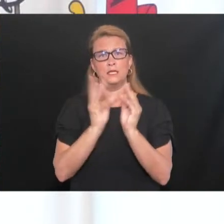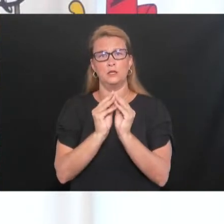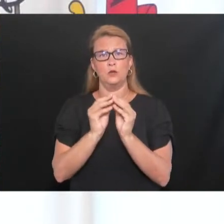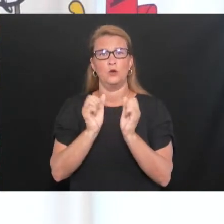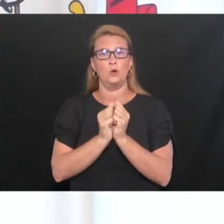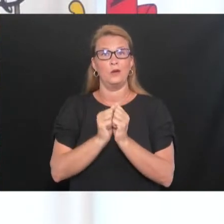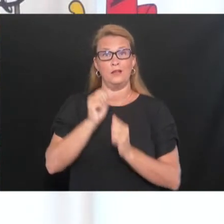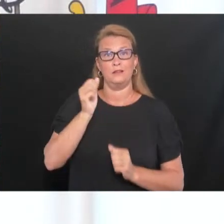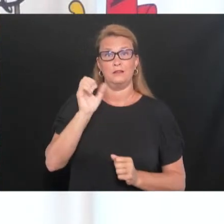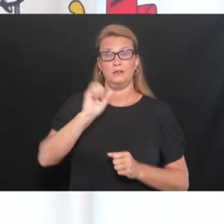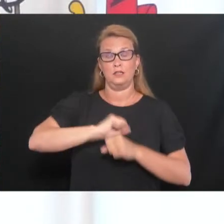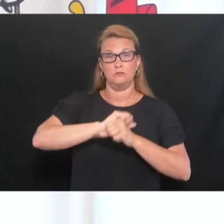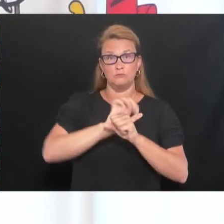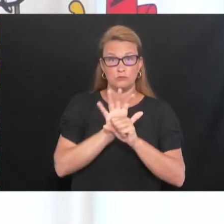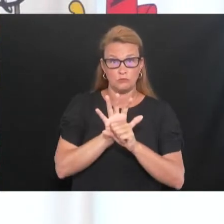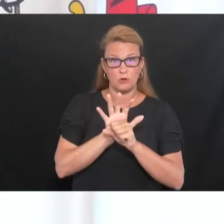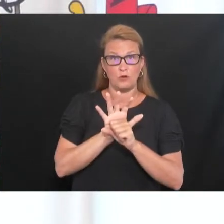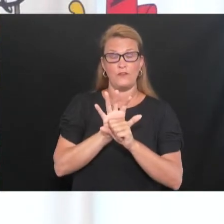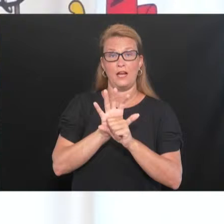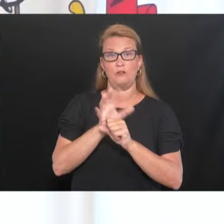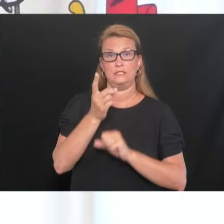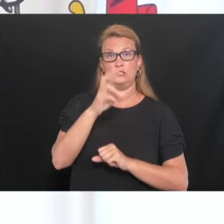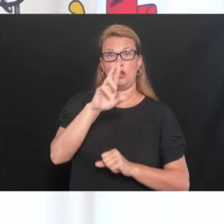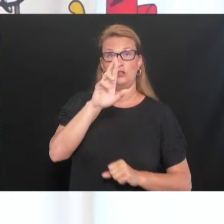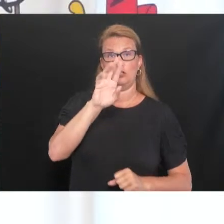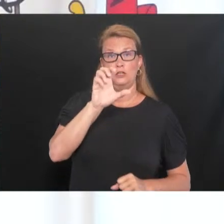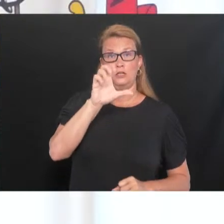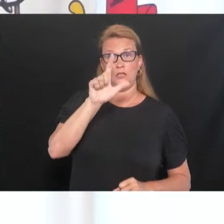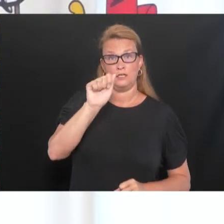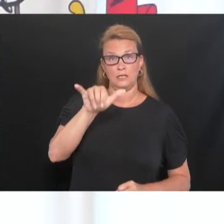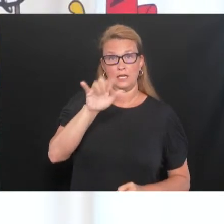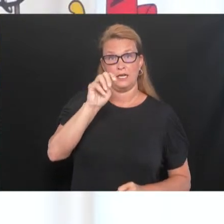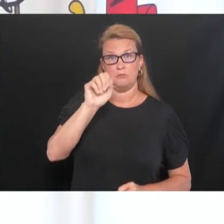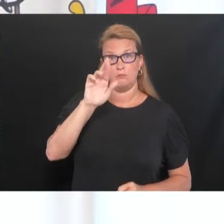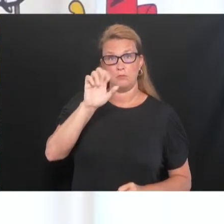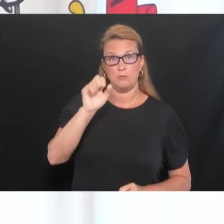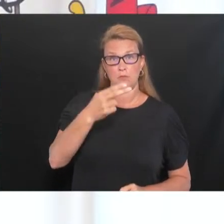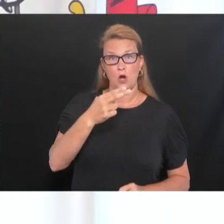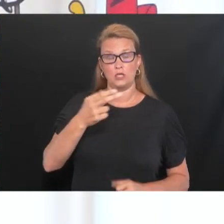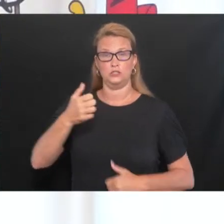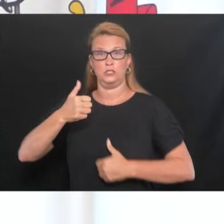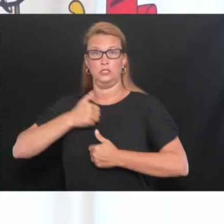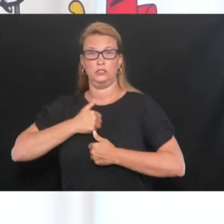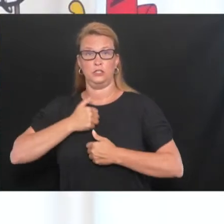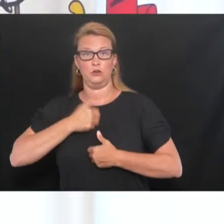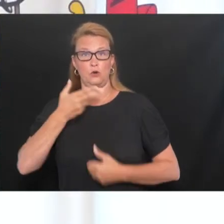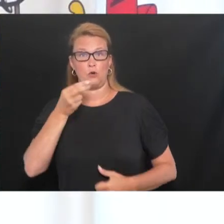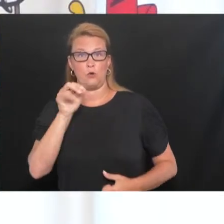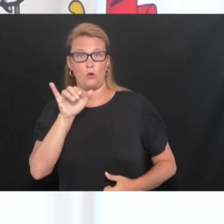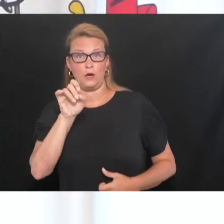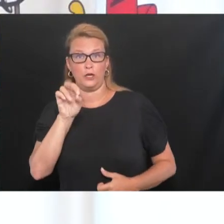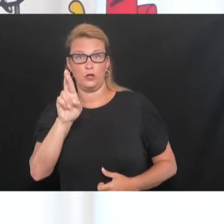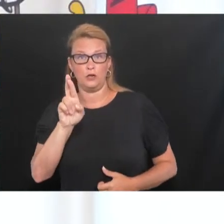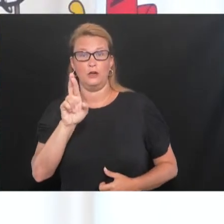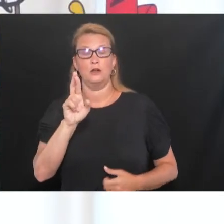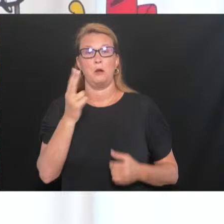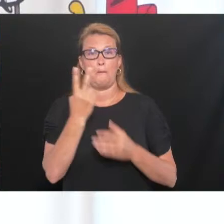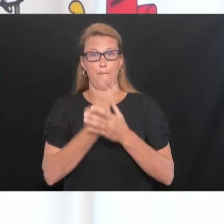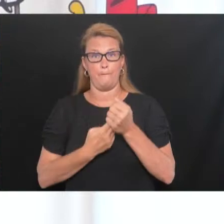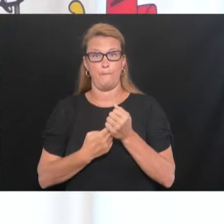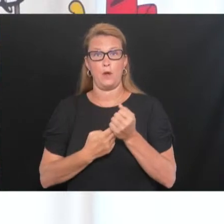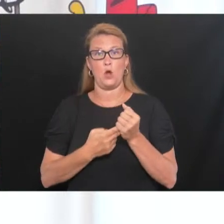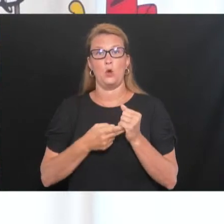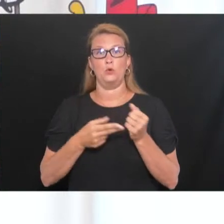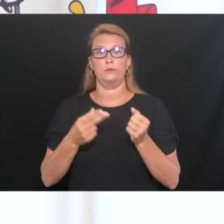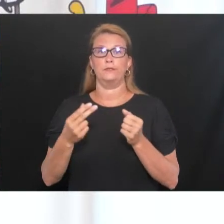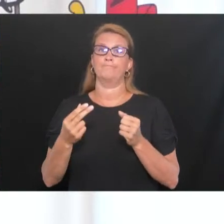czar, Dr. Clay Marsh, and with our General Hoyer, who briefed me on